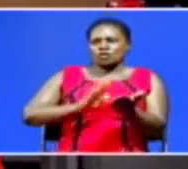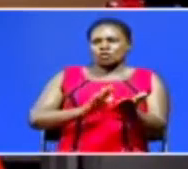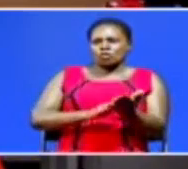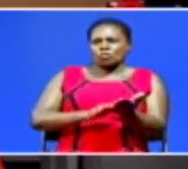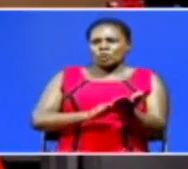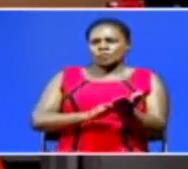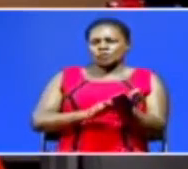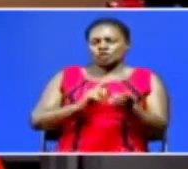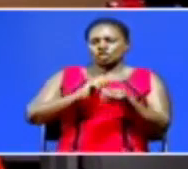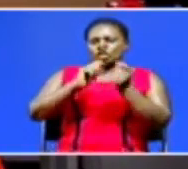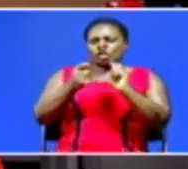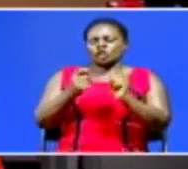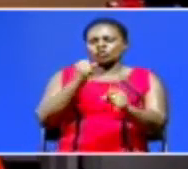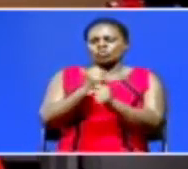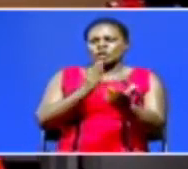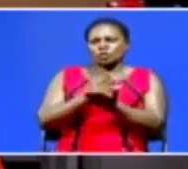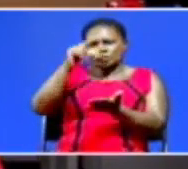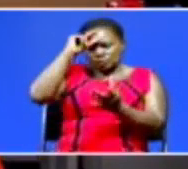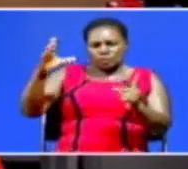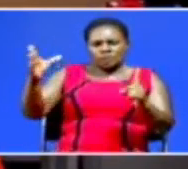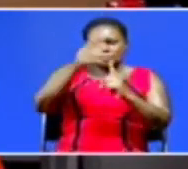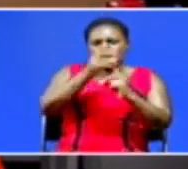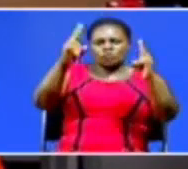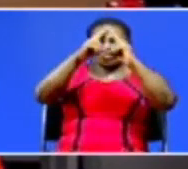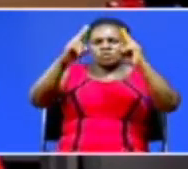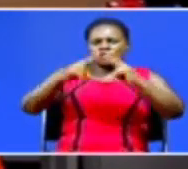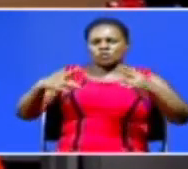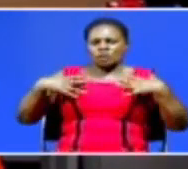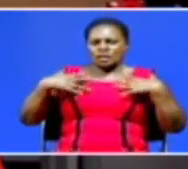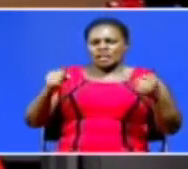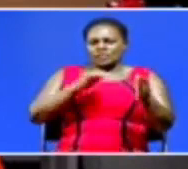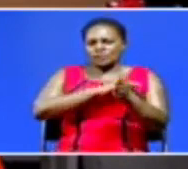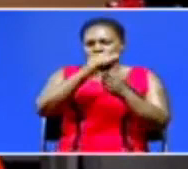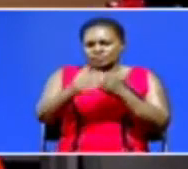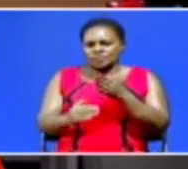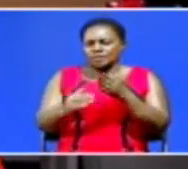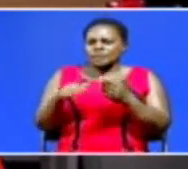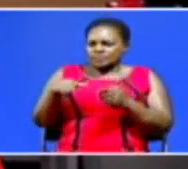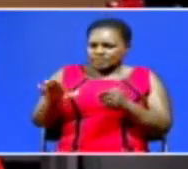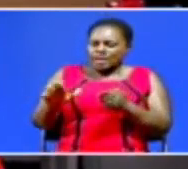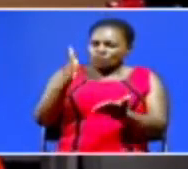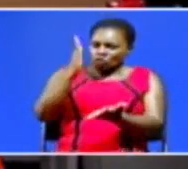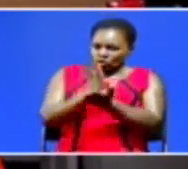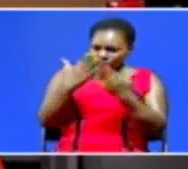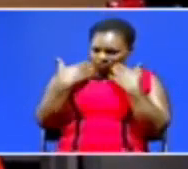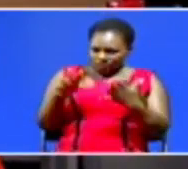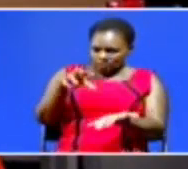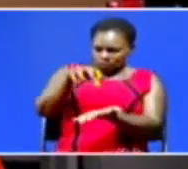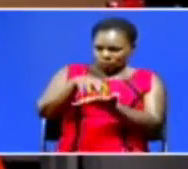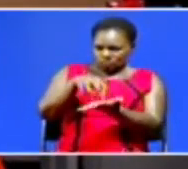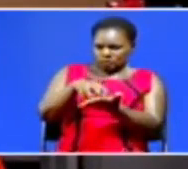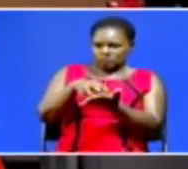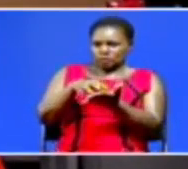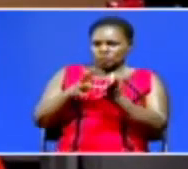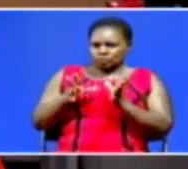implement far-reaching reforms to ensure the government achieves universal health coverage. Kagwe said should he be confirmed to the position, he will